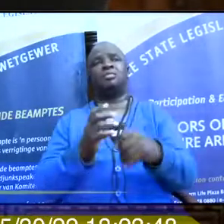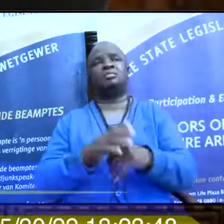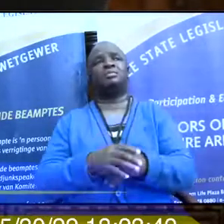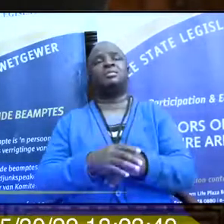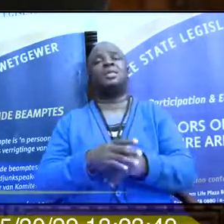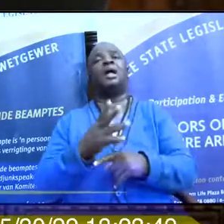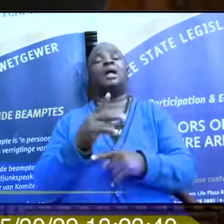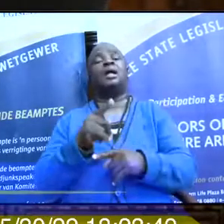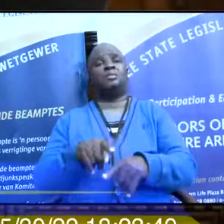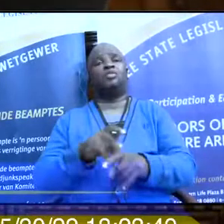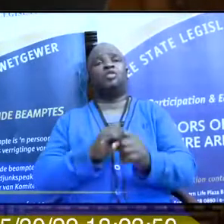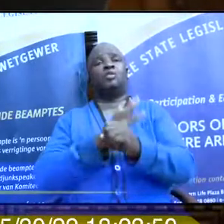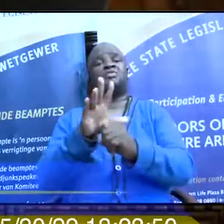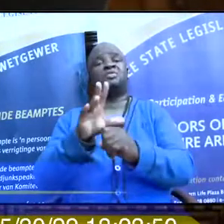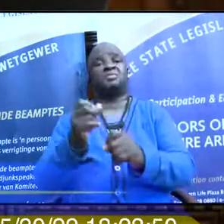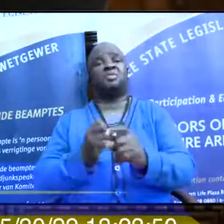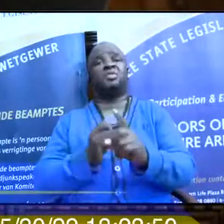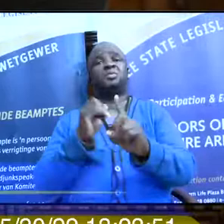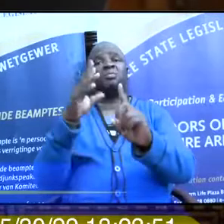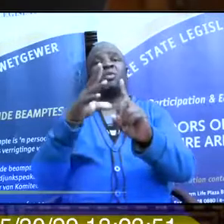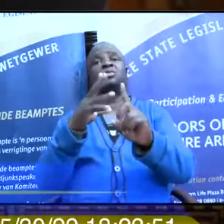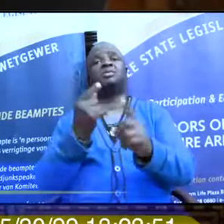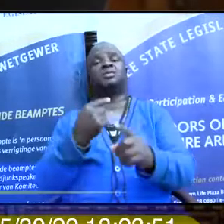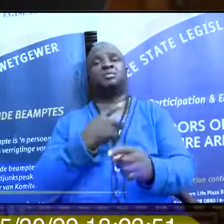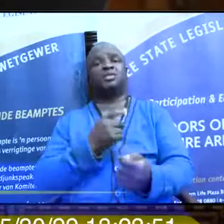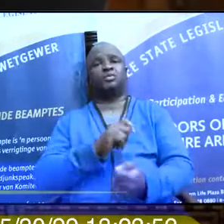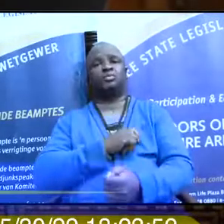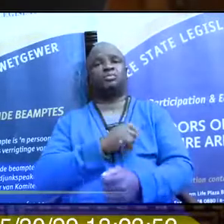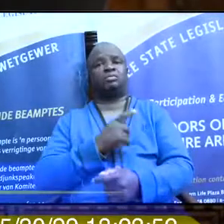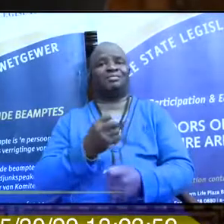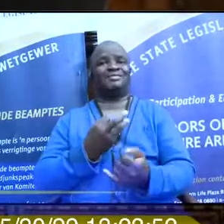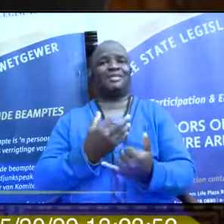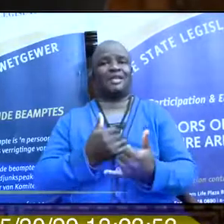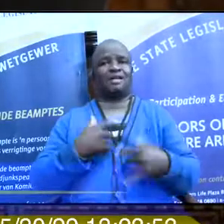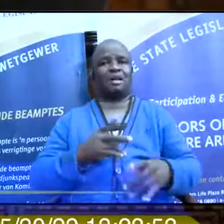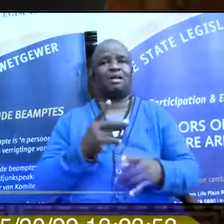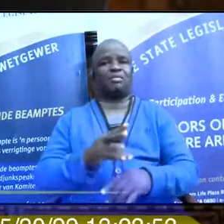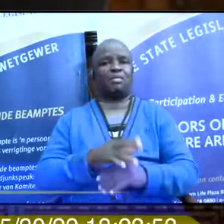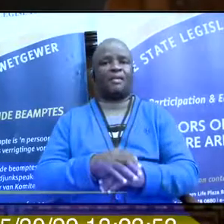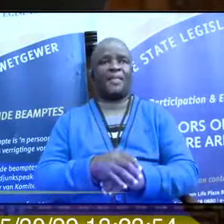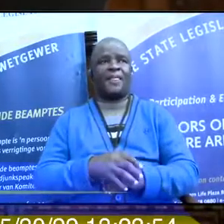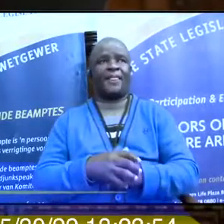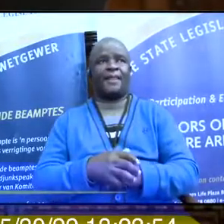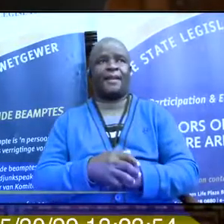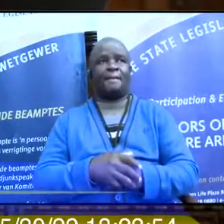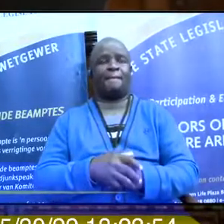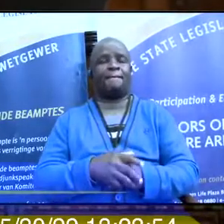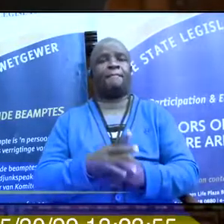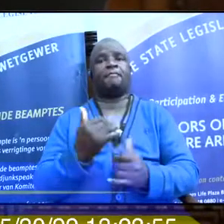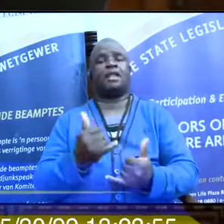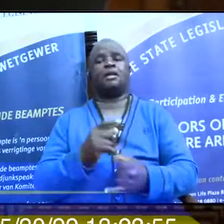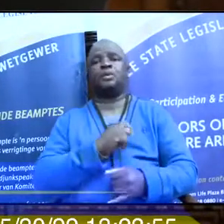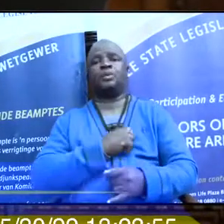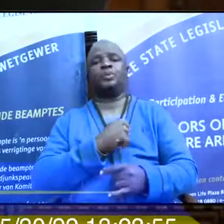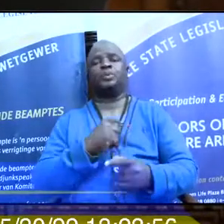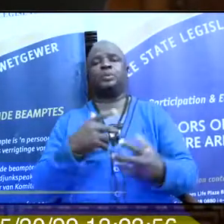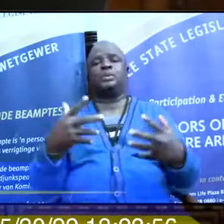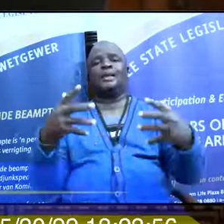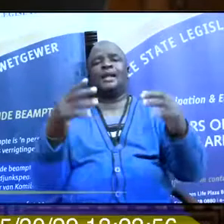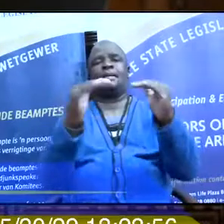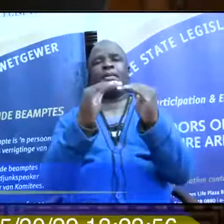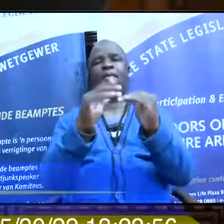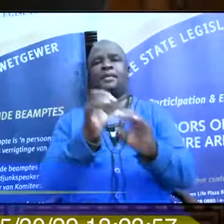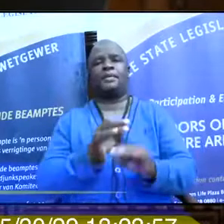exposed us that's when we started to to see that we are not equal